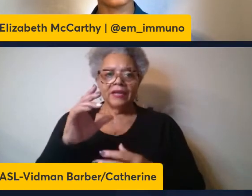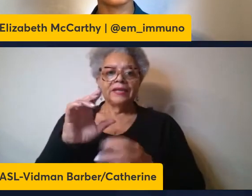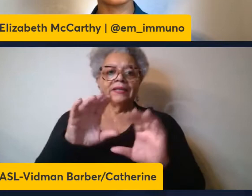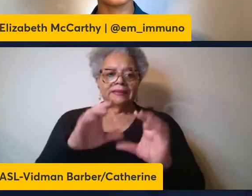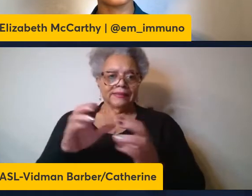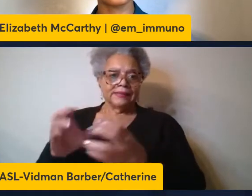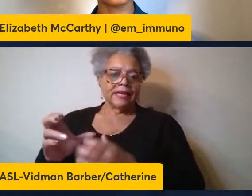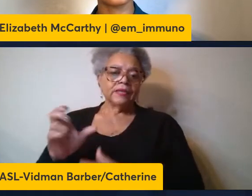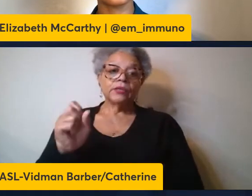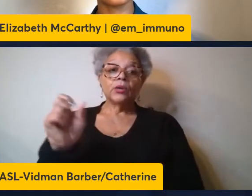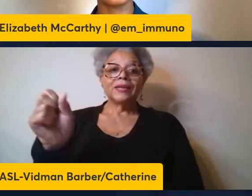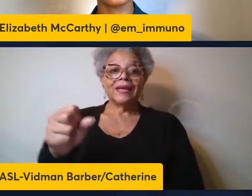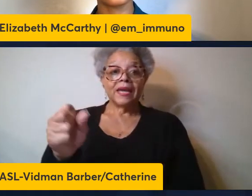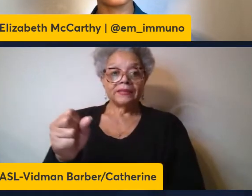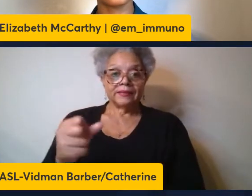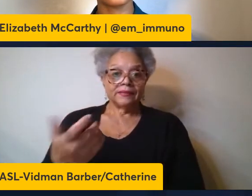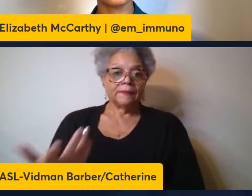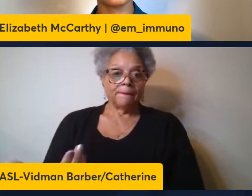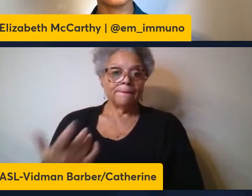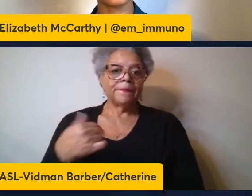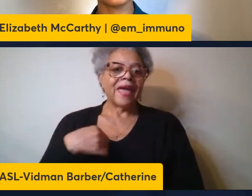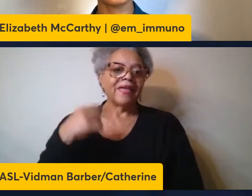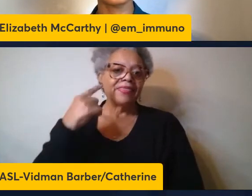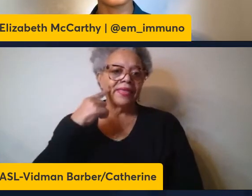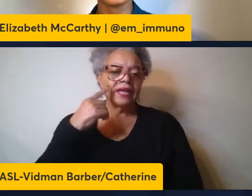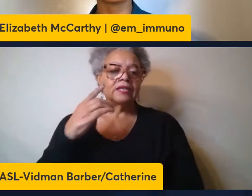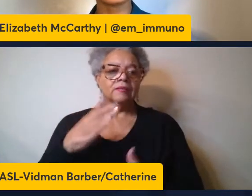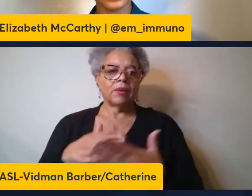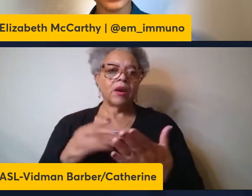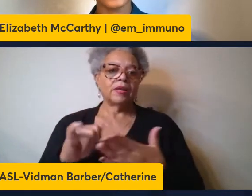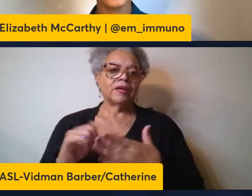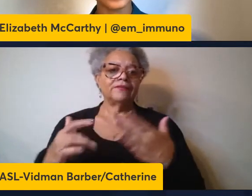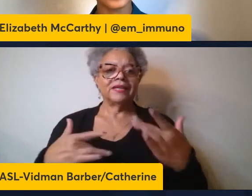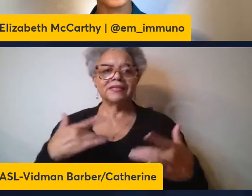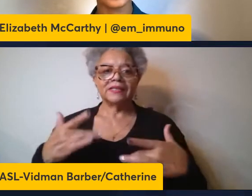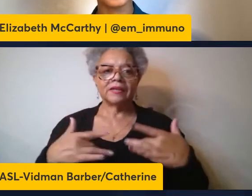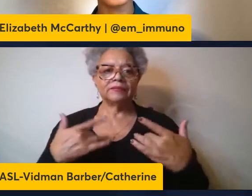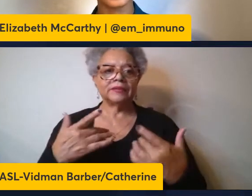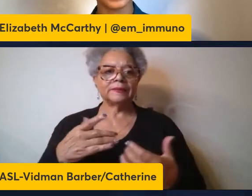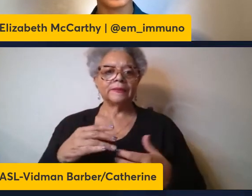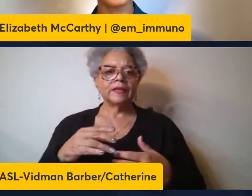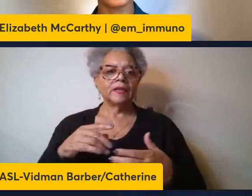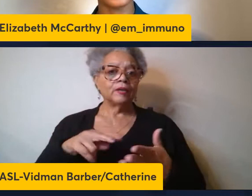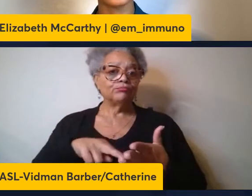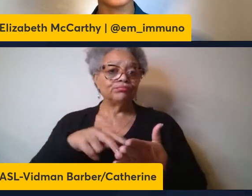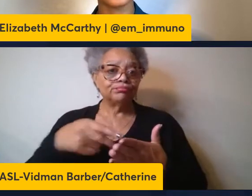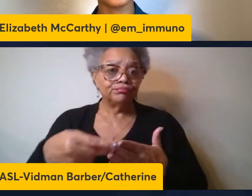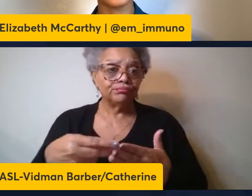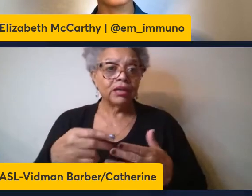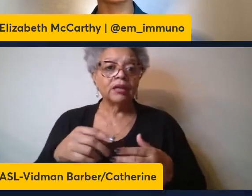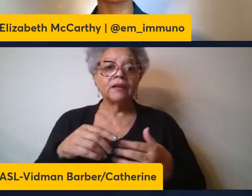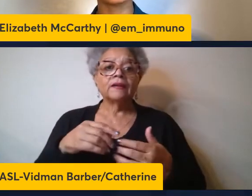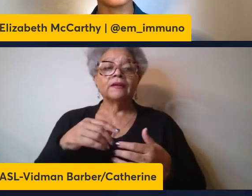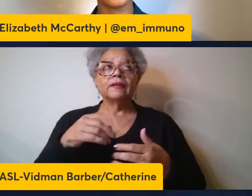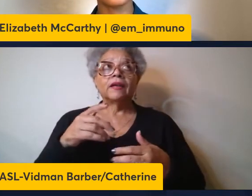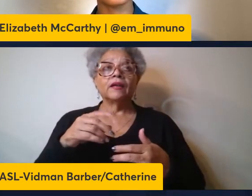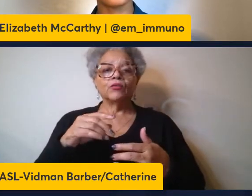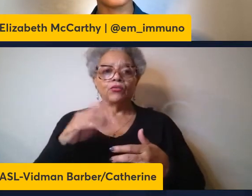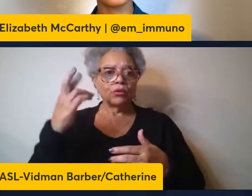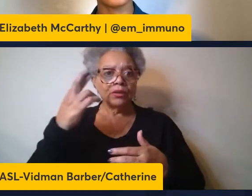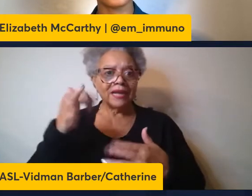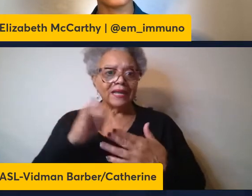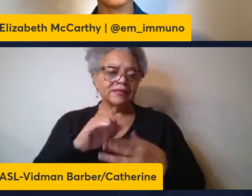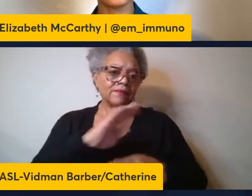So yeah, very similar. I think it's part of excitement, stumbling upon, realizing the power of the tools and all